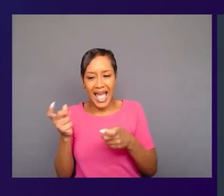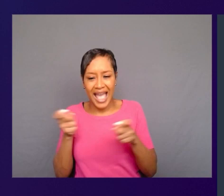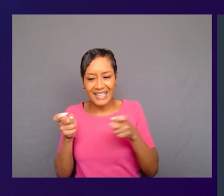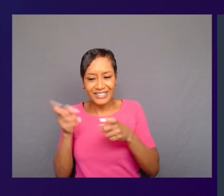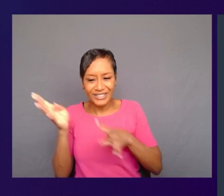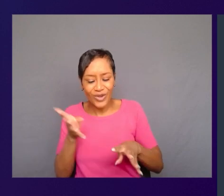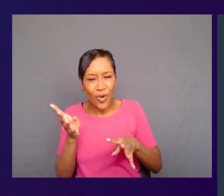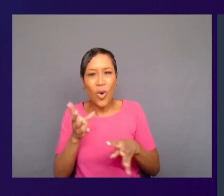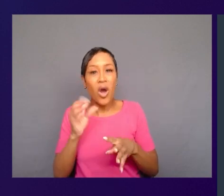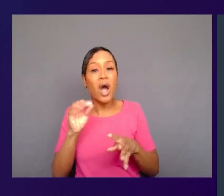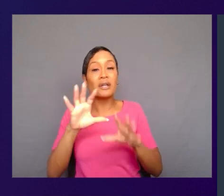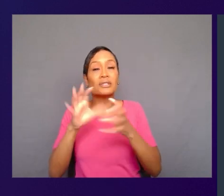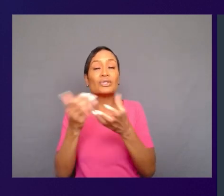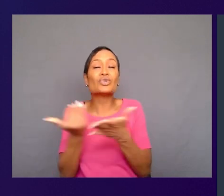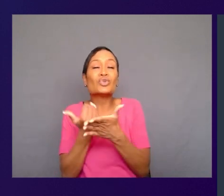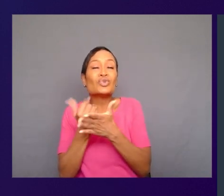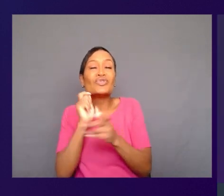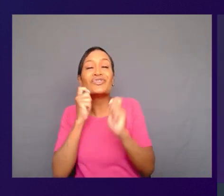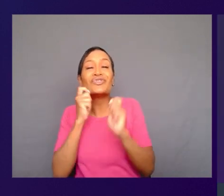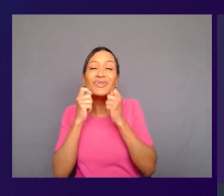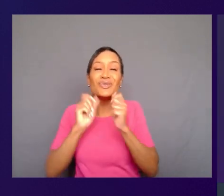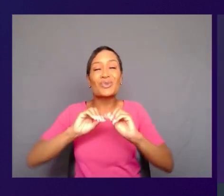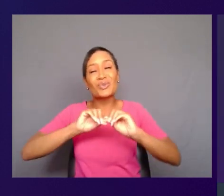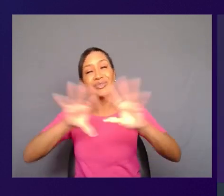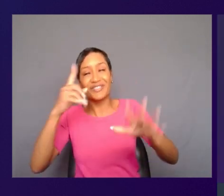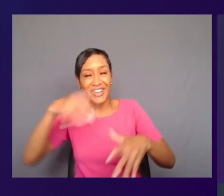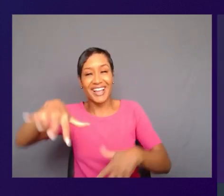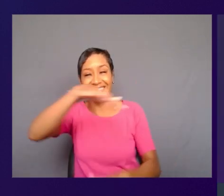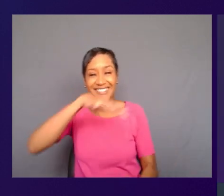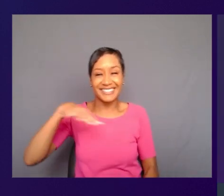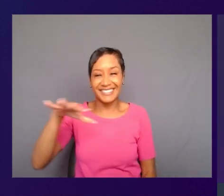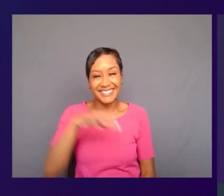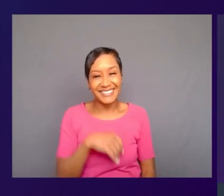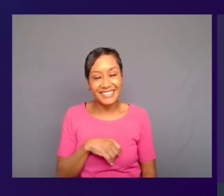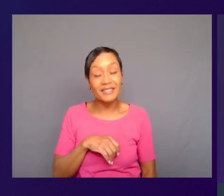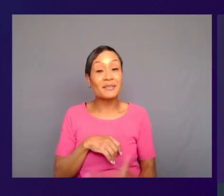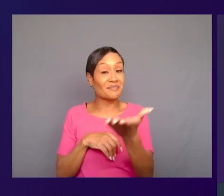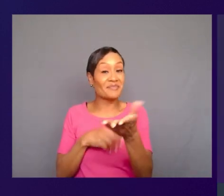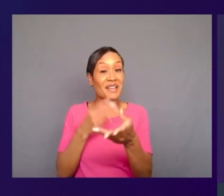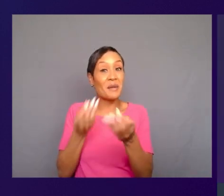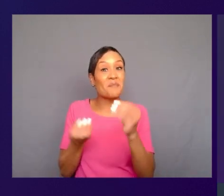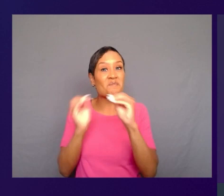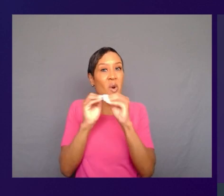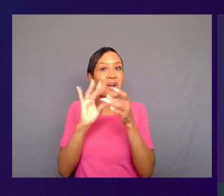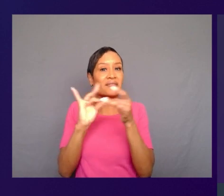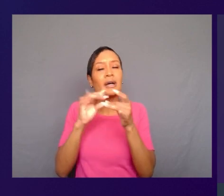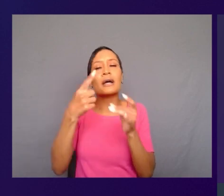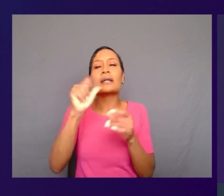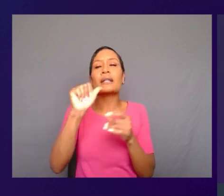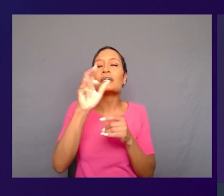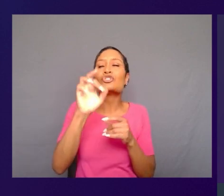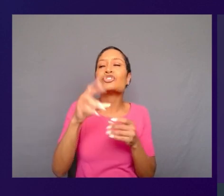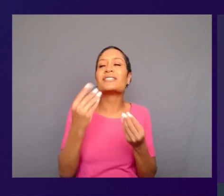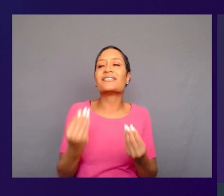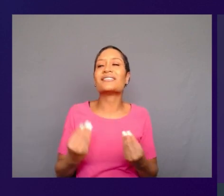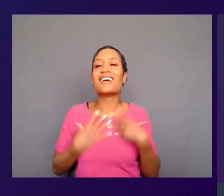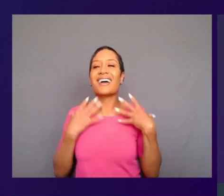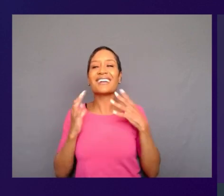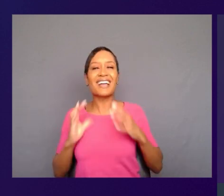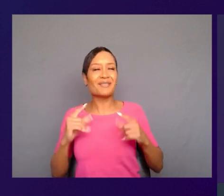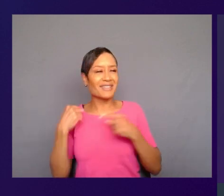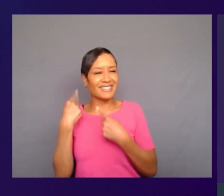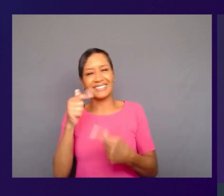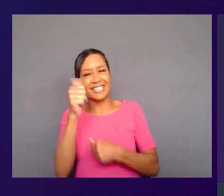features that they're always surprising us with. And here's a little bit more on how Glacier has delighted its customers for the past 10